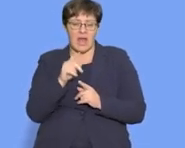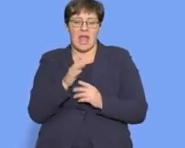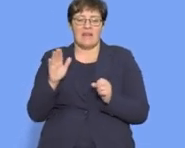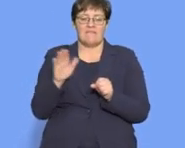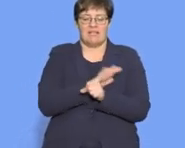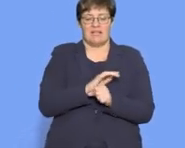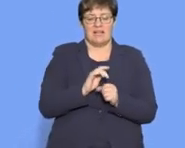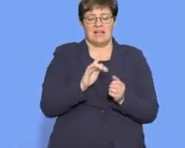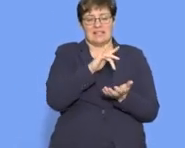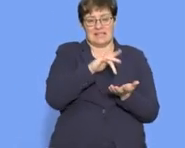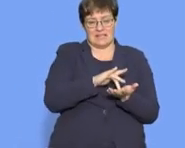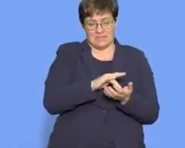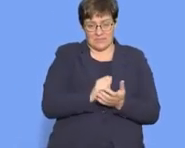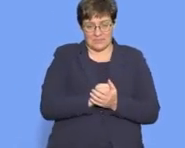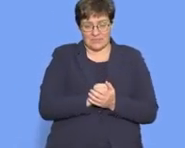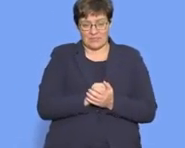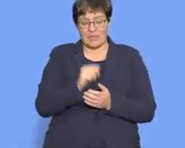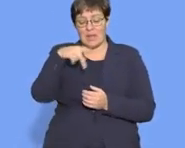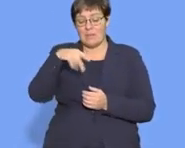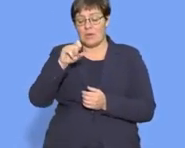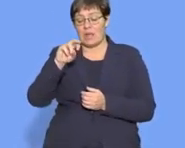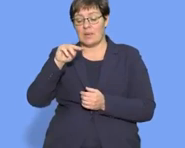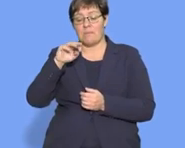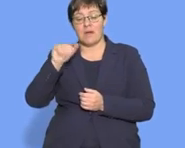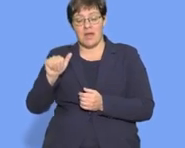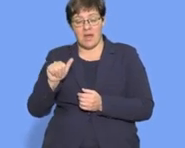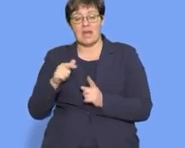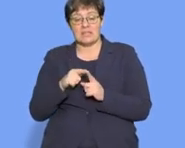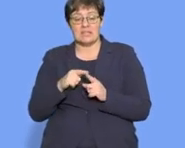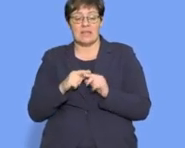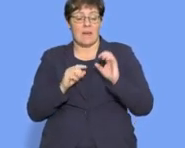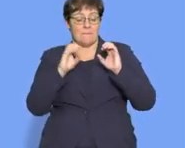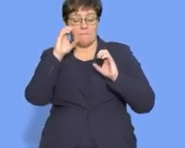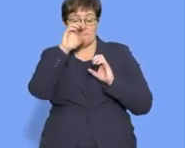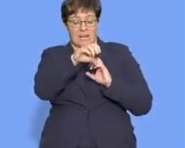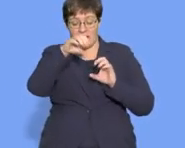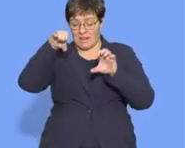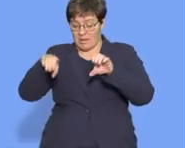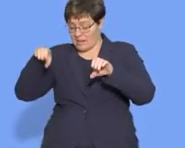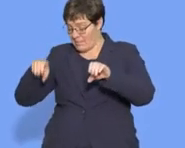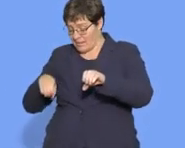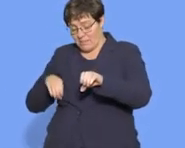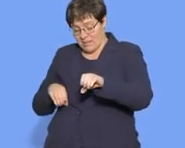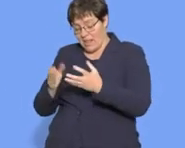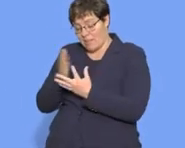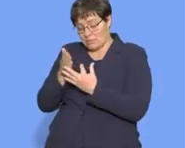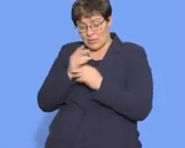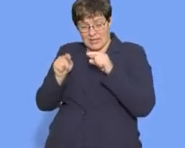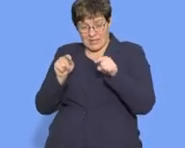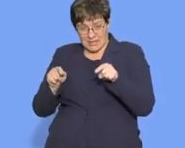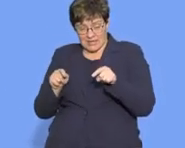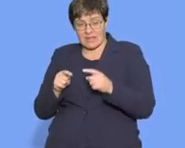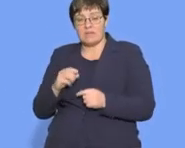parenchyma cells that are between the vascular bundles form part of the